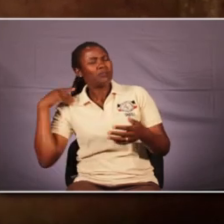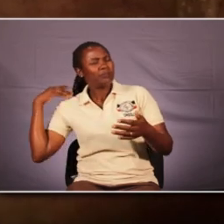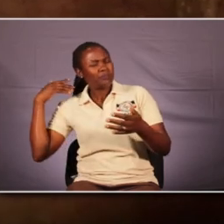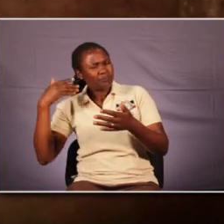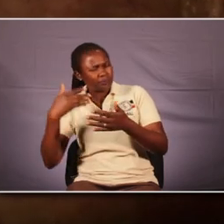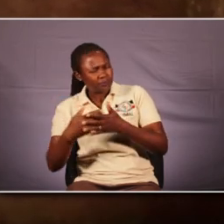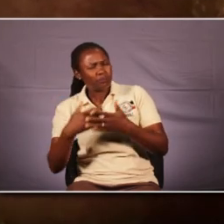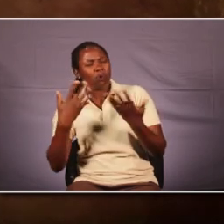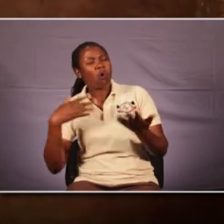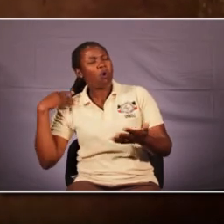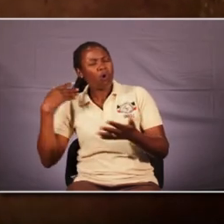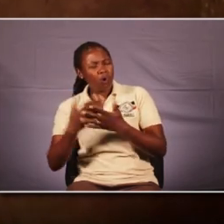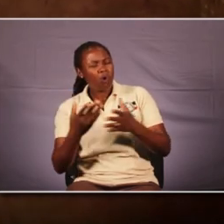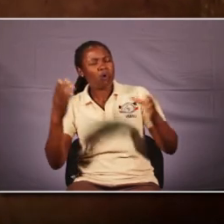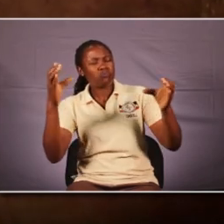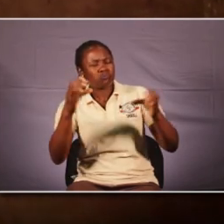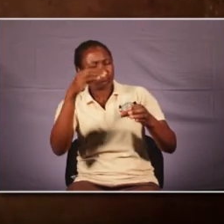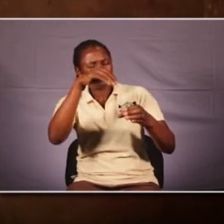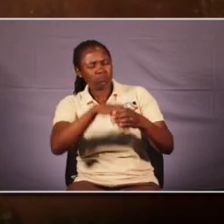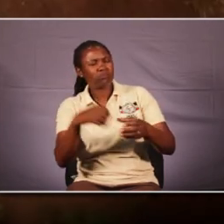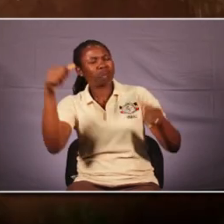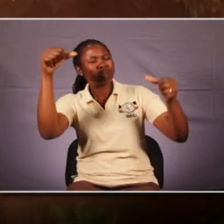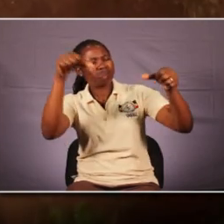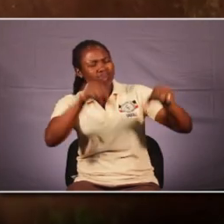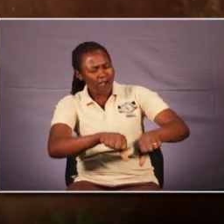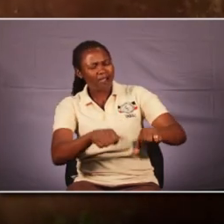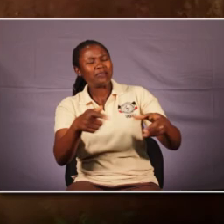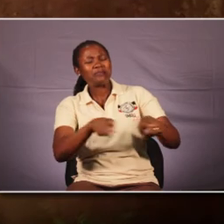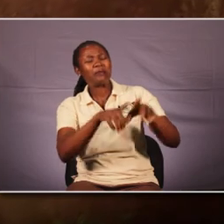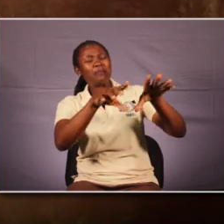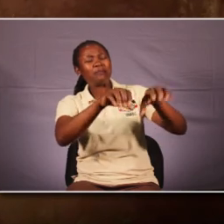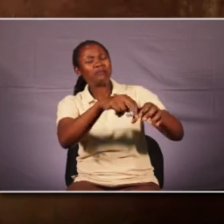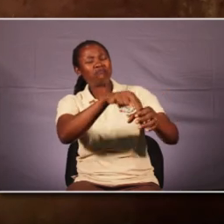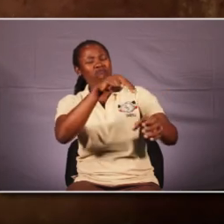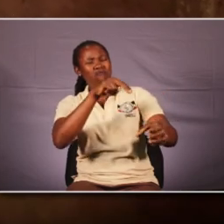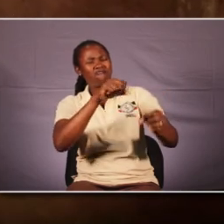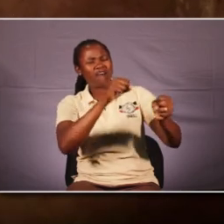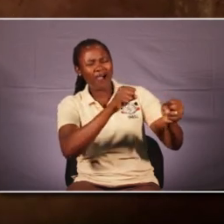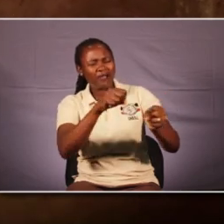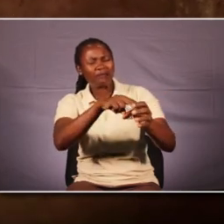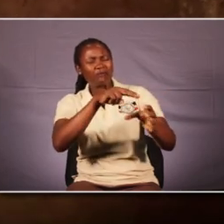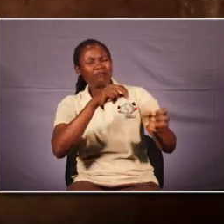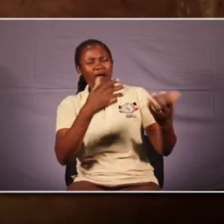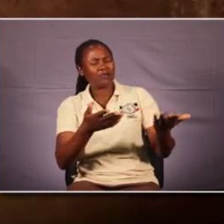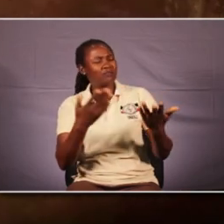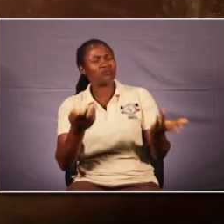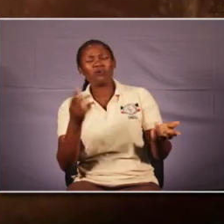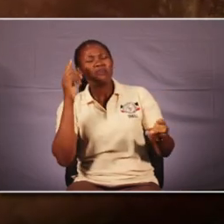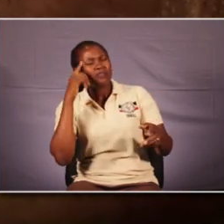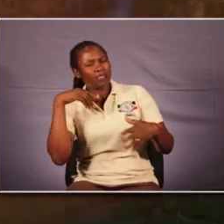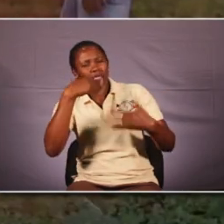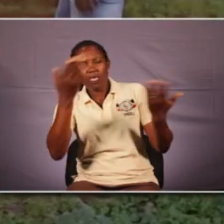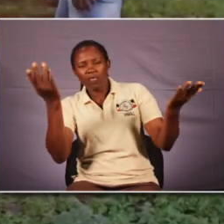enslaved by Rocky and there was no way out. I lost someone that I truly love, and I knew that any time I was going to lose my